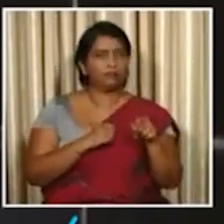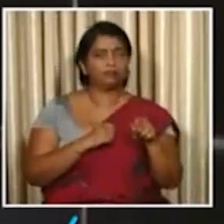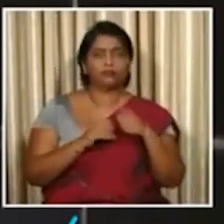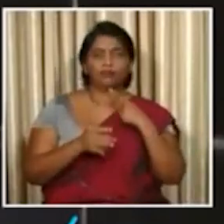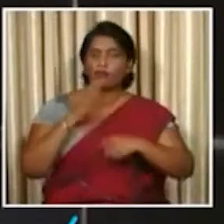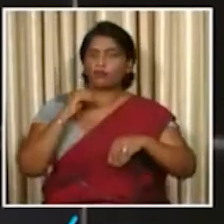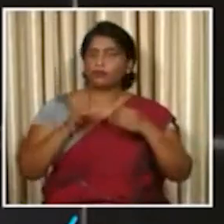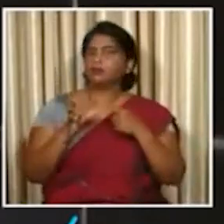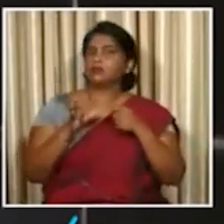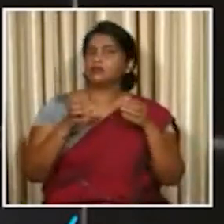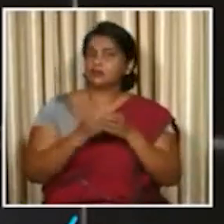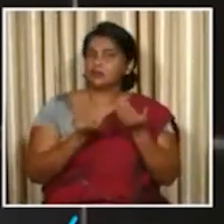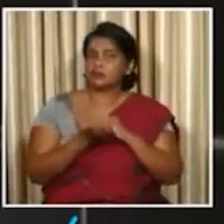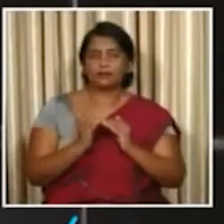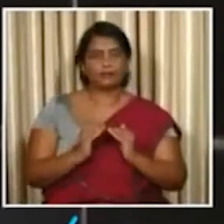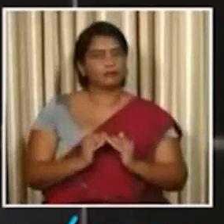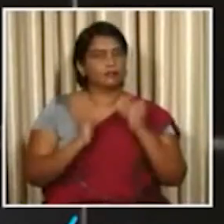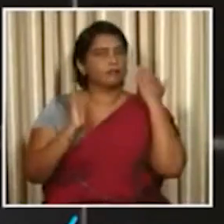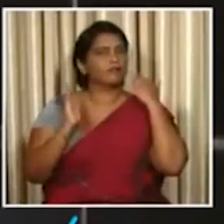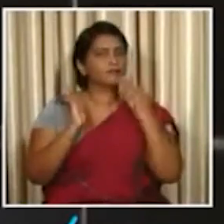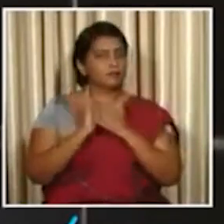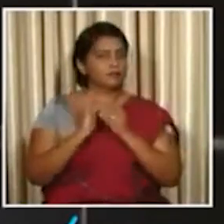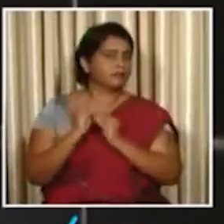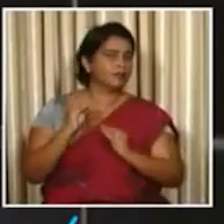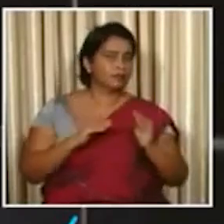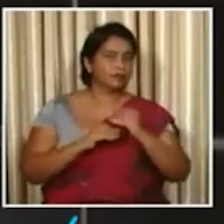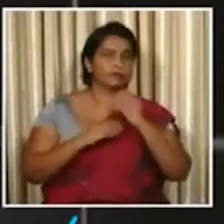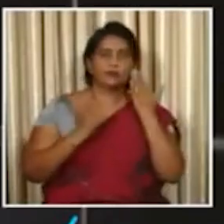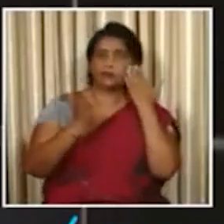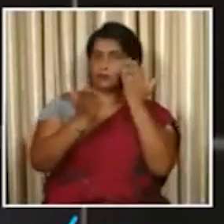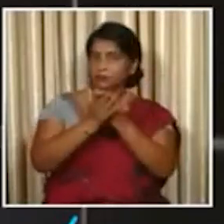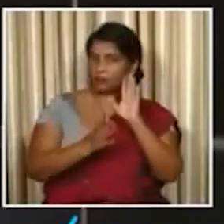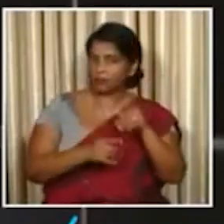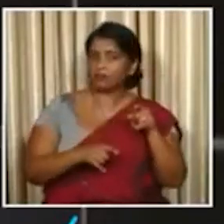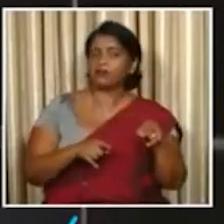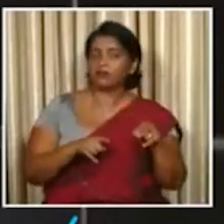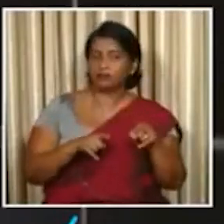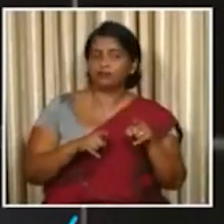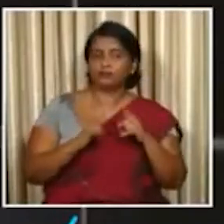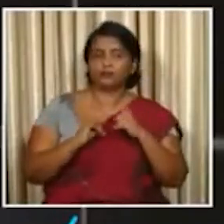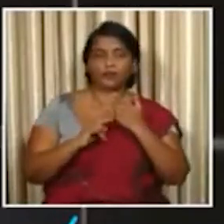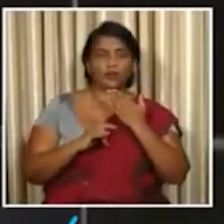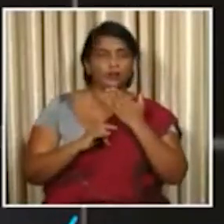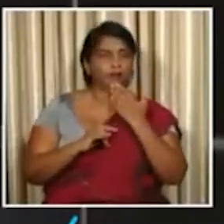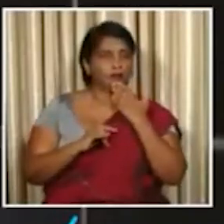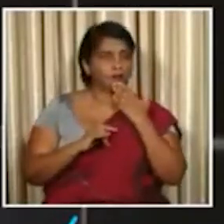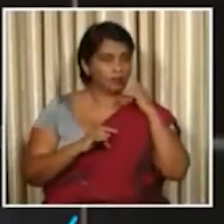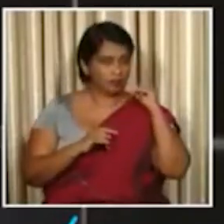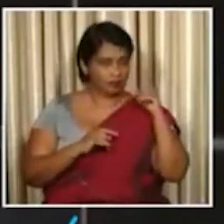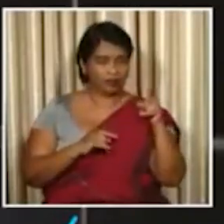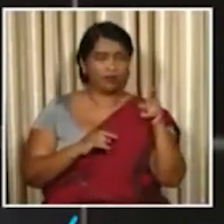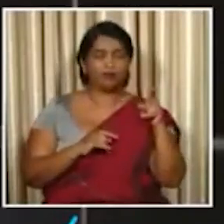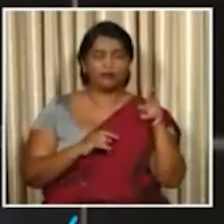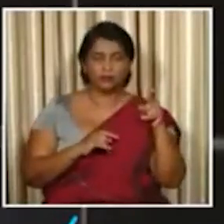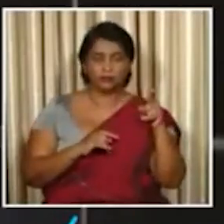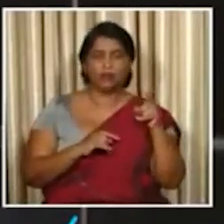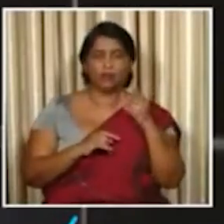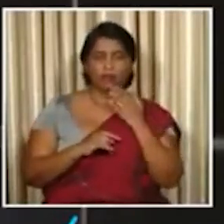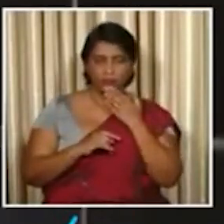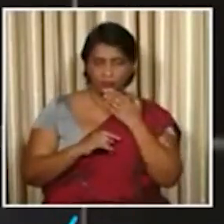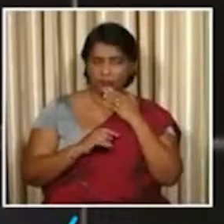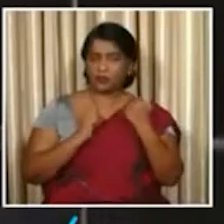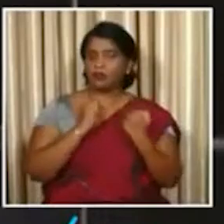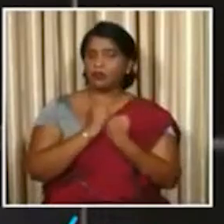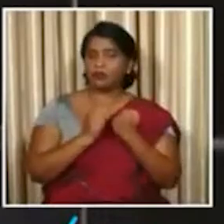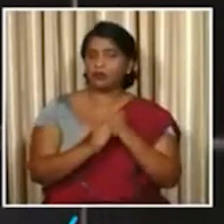commitment to taking responsibility in their hands without US involvement. Gaza is not for sale. Exactly. Thank you for saying that.